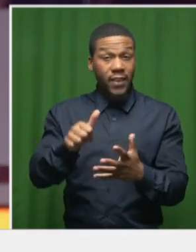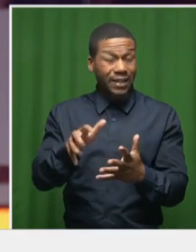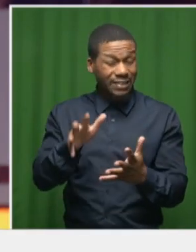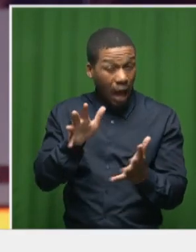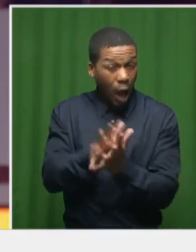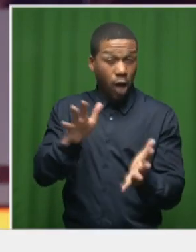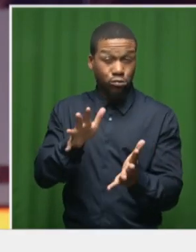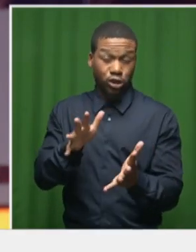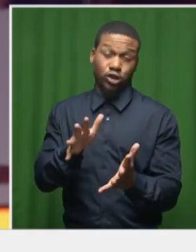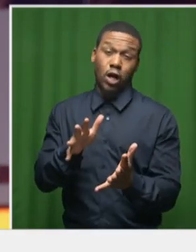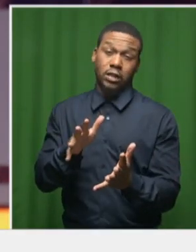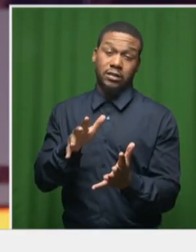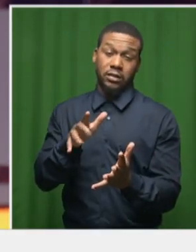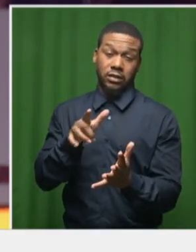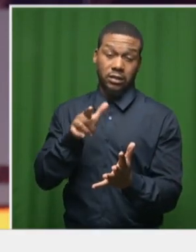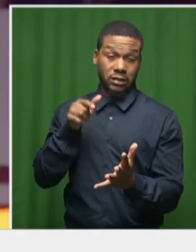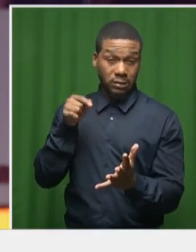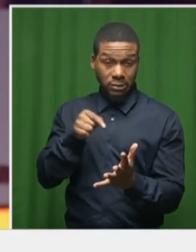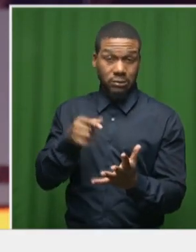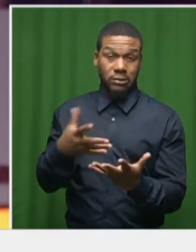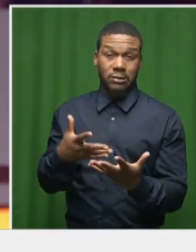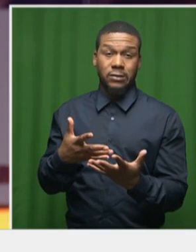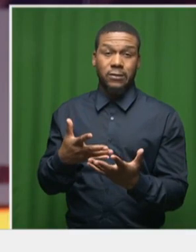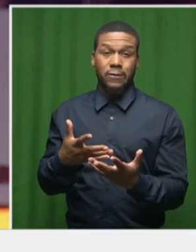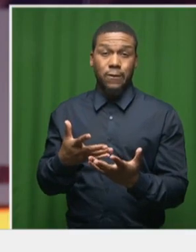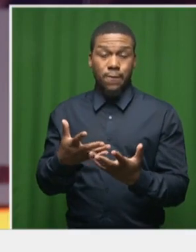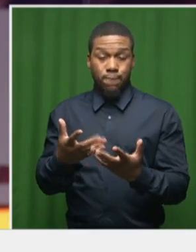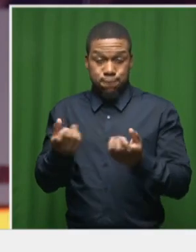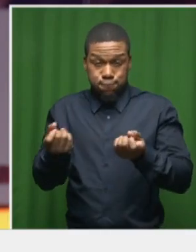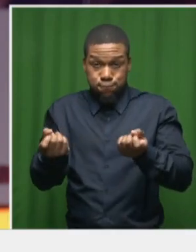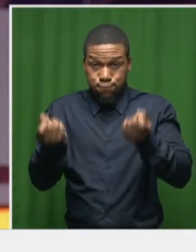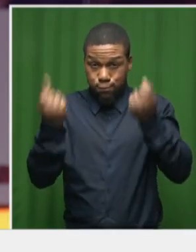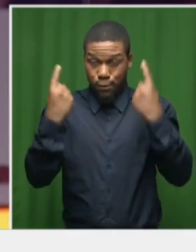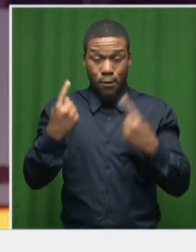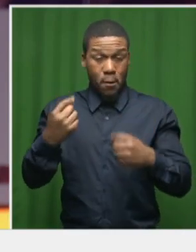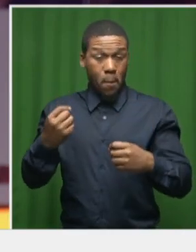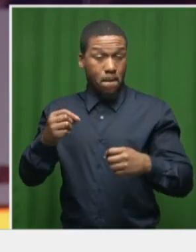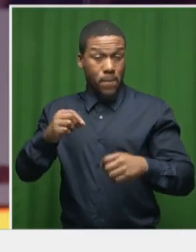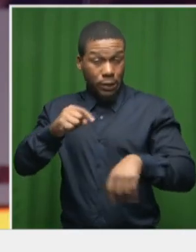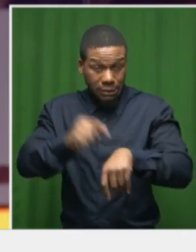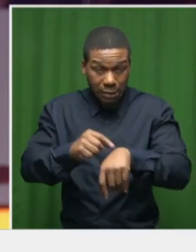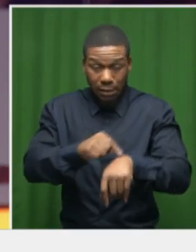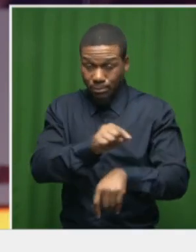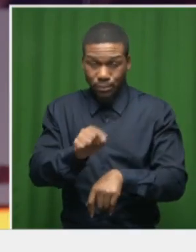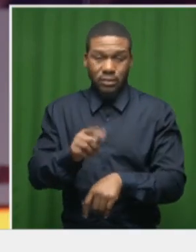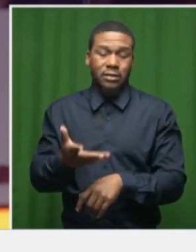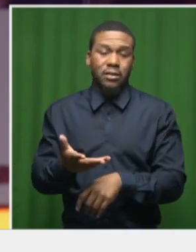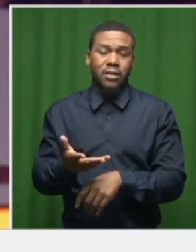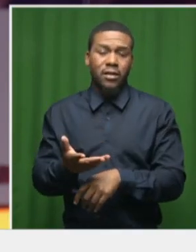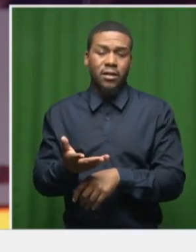thinking about creating incredible moments of abstraction. There are